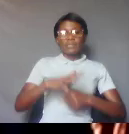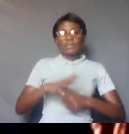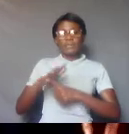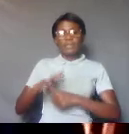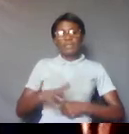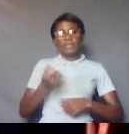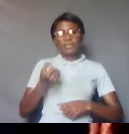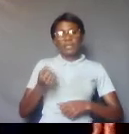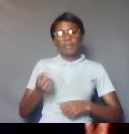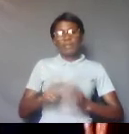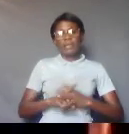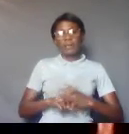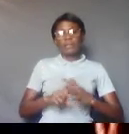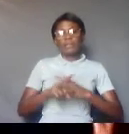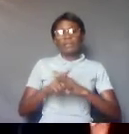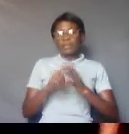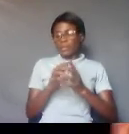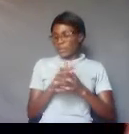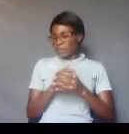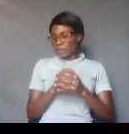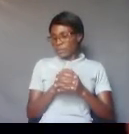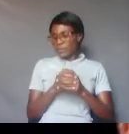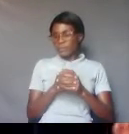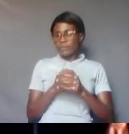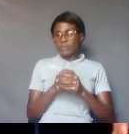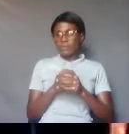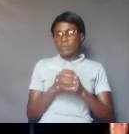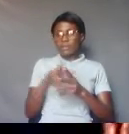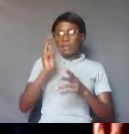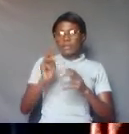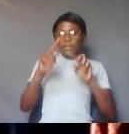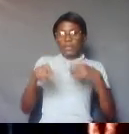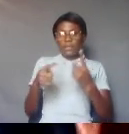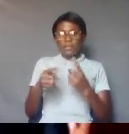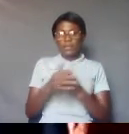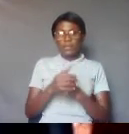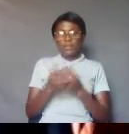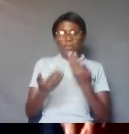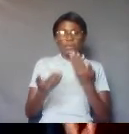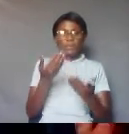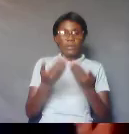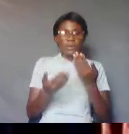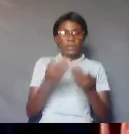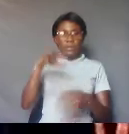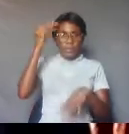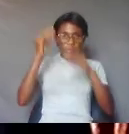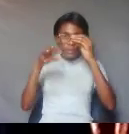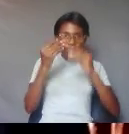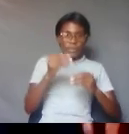try and learn and unlearn about understanding people with albinism. And also